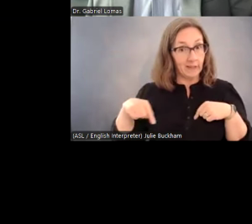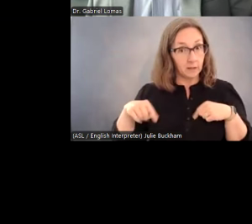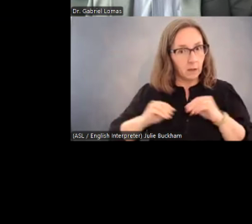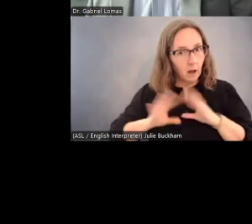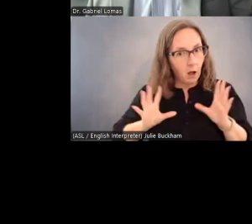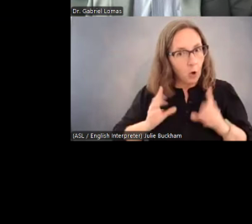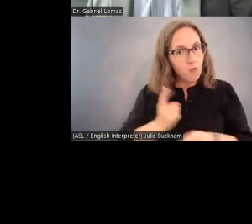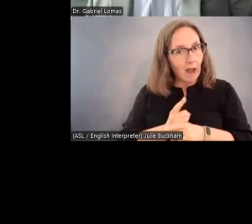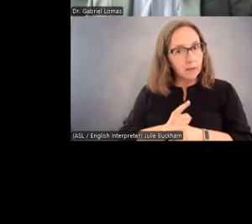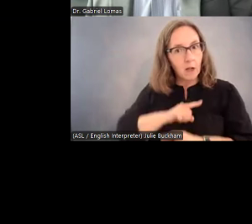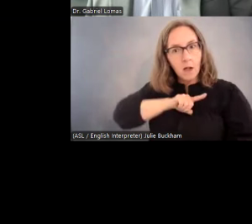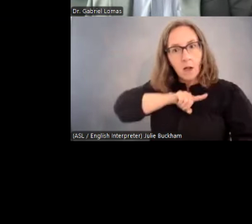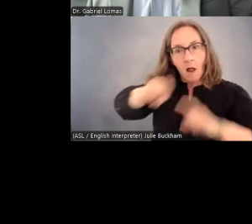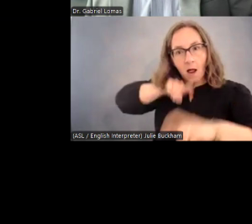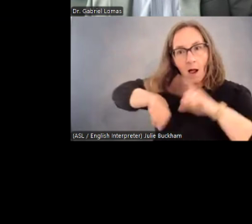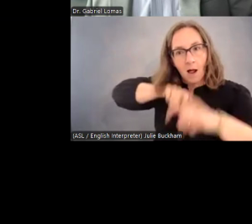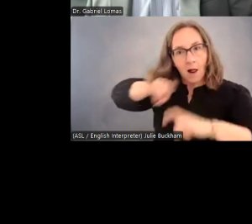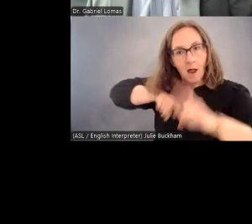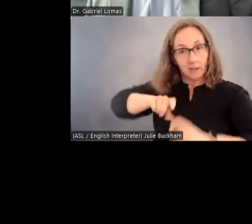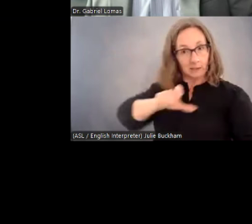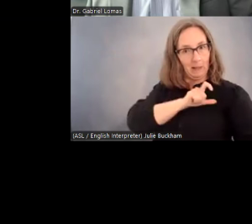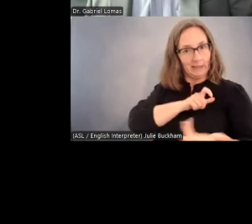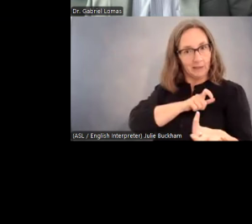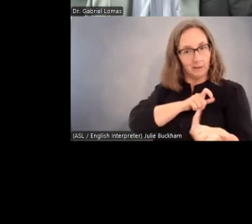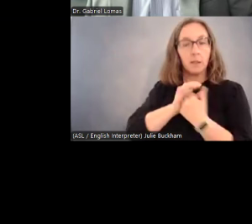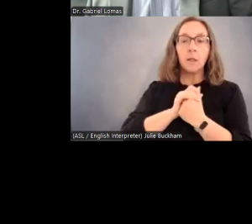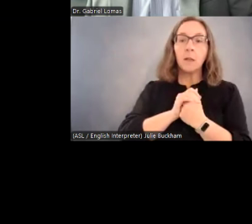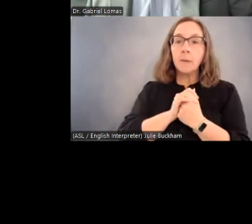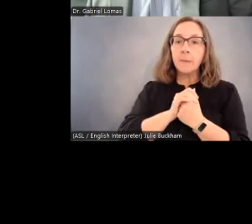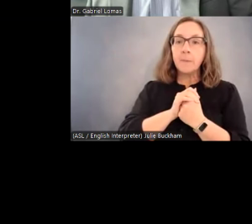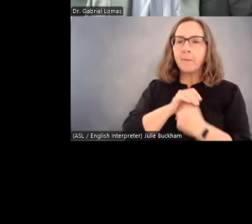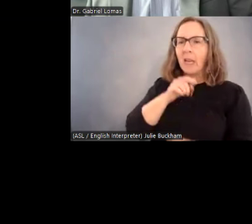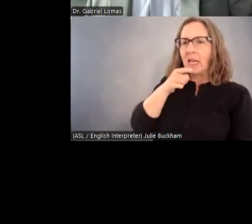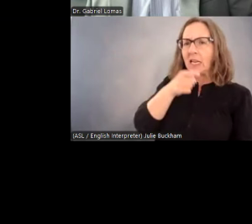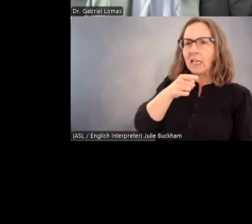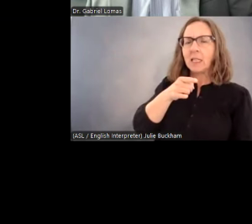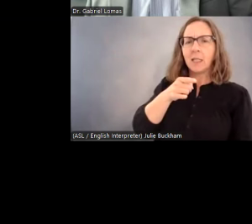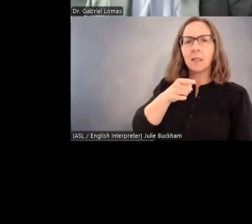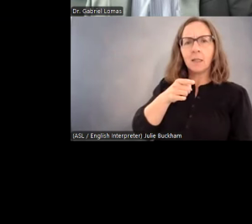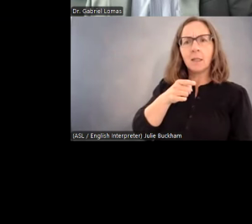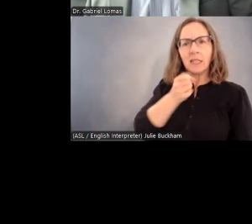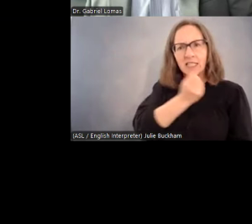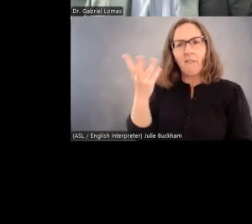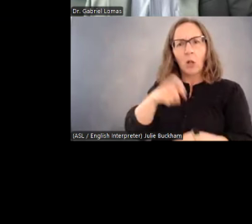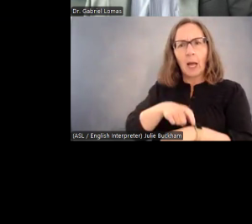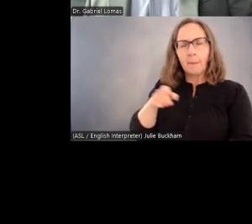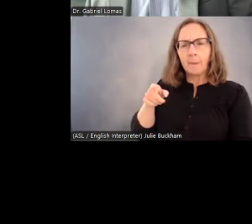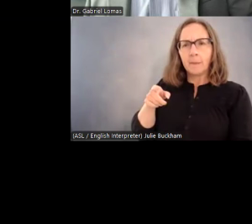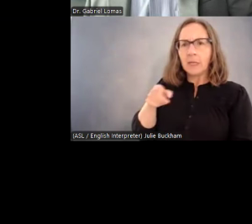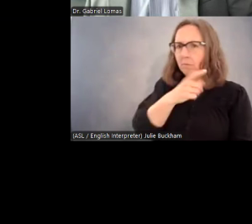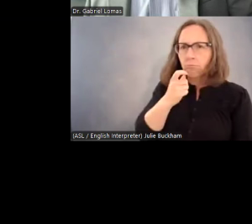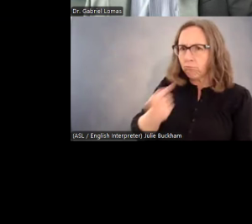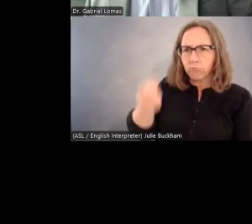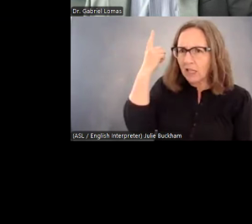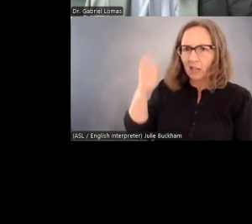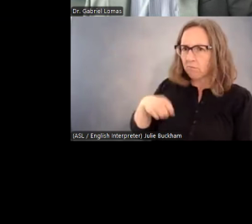Obviously, she's being interrogated by a police officer. And he had multiple times where he was not understanding what